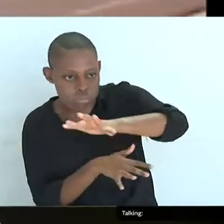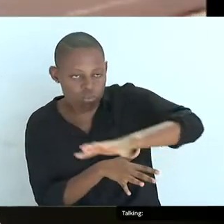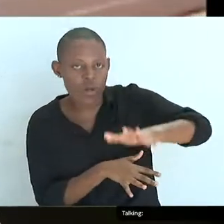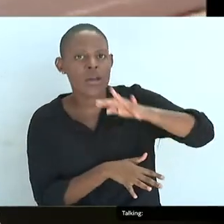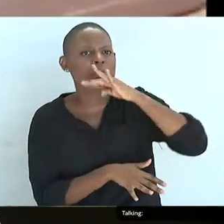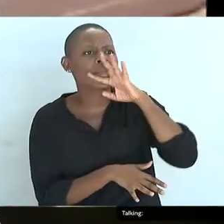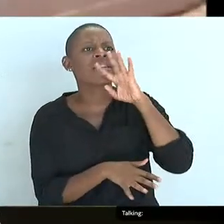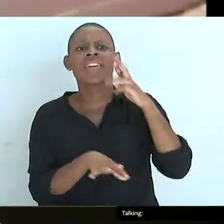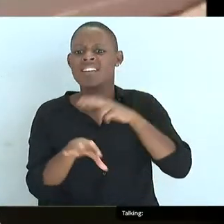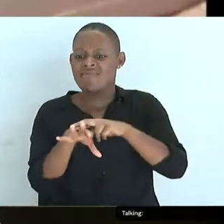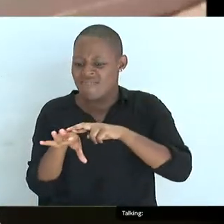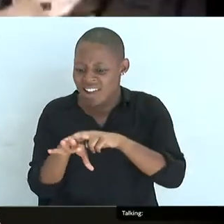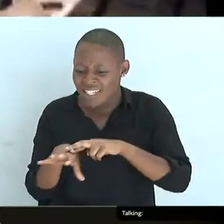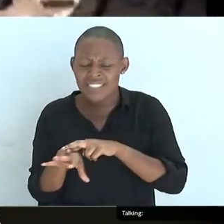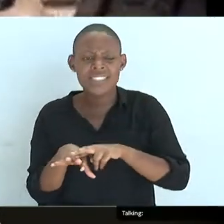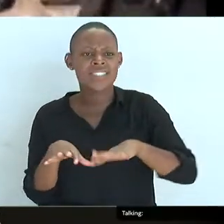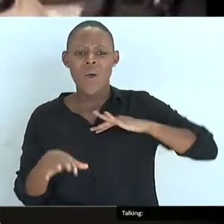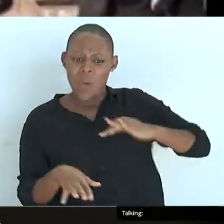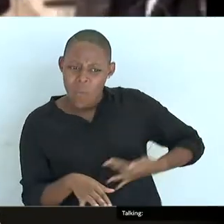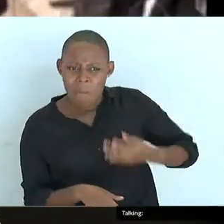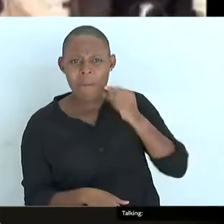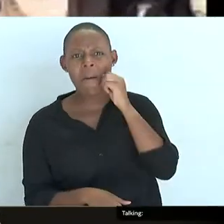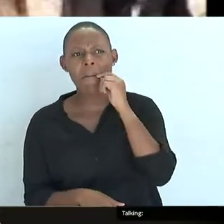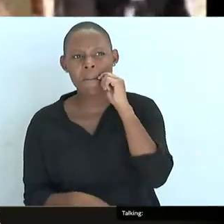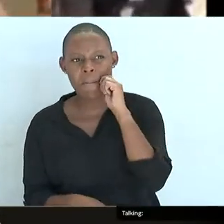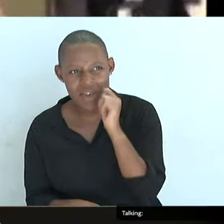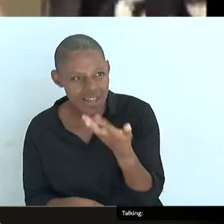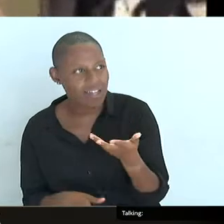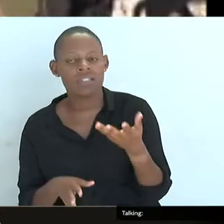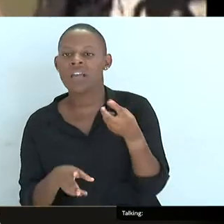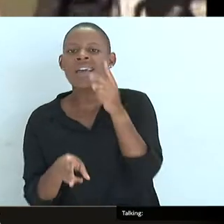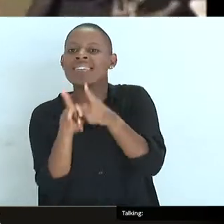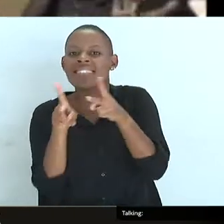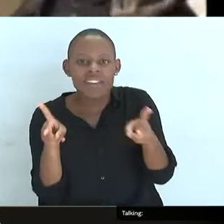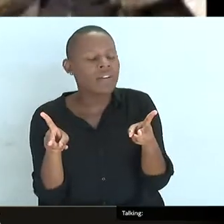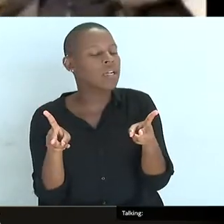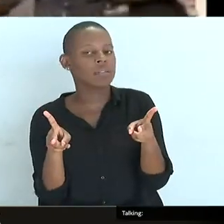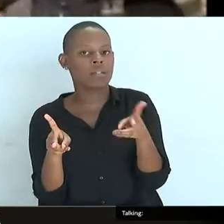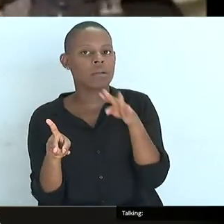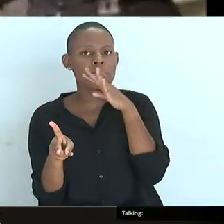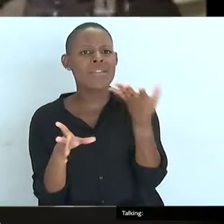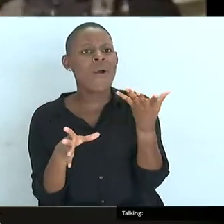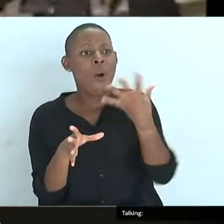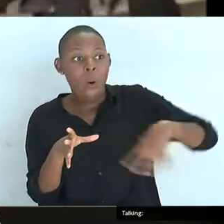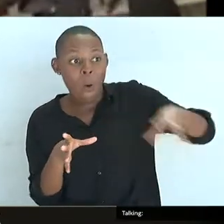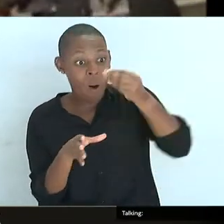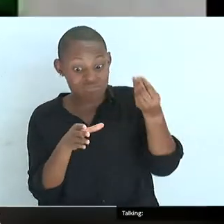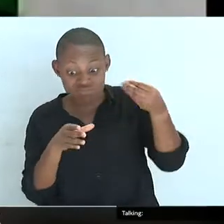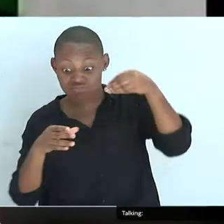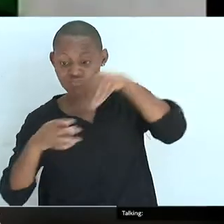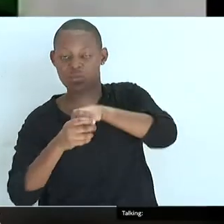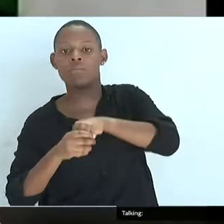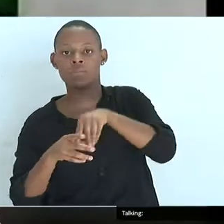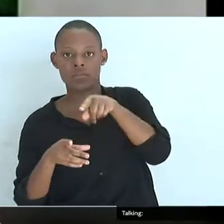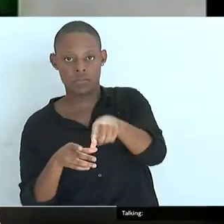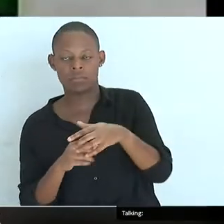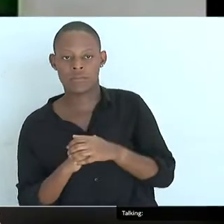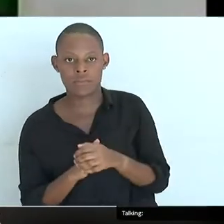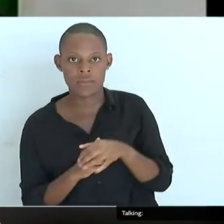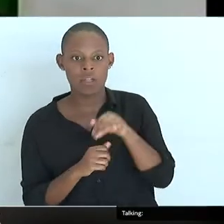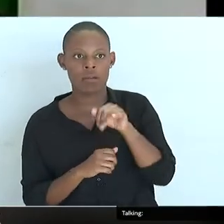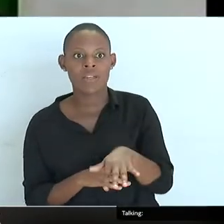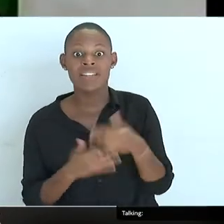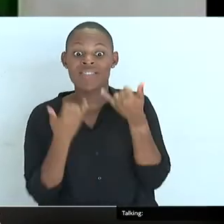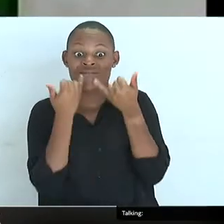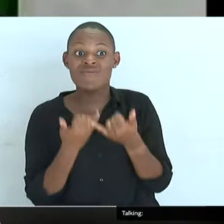gender, color, race, sexual orientation, or creed. Ukuthi sibe lapha as we